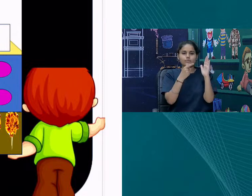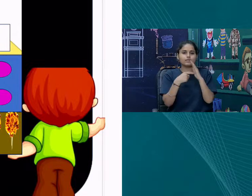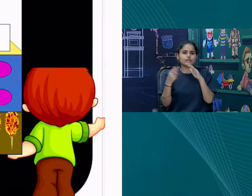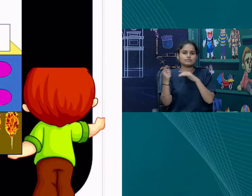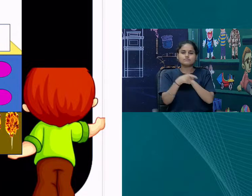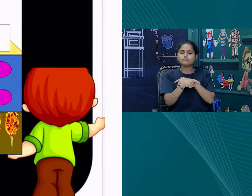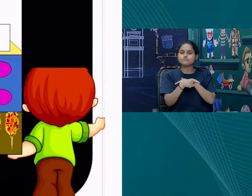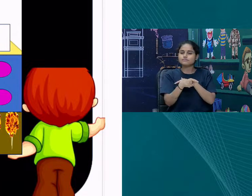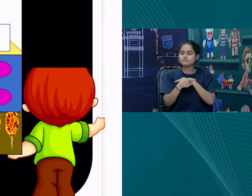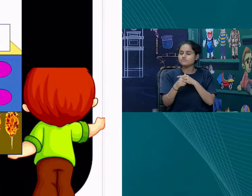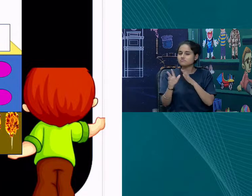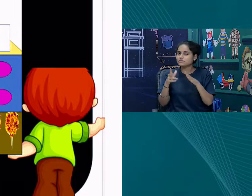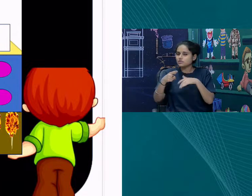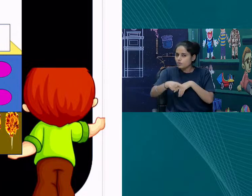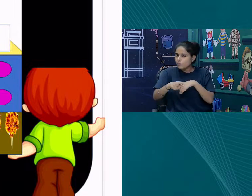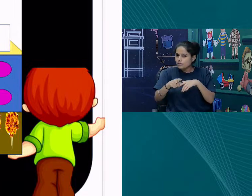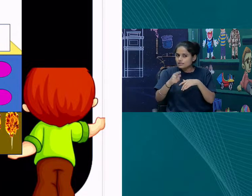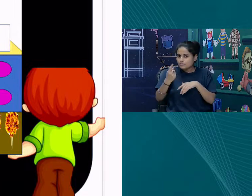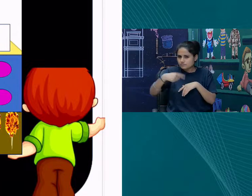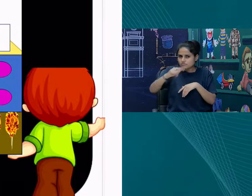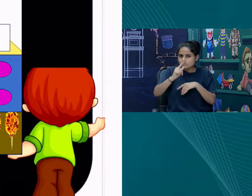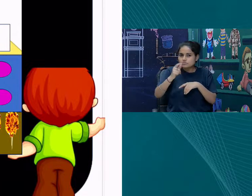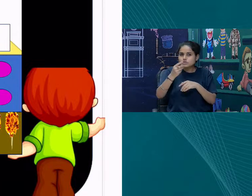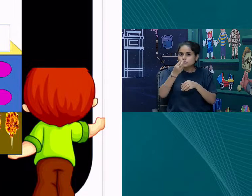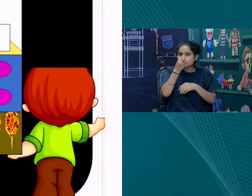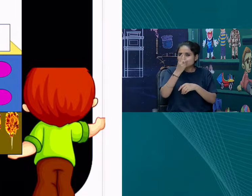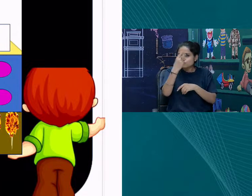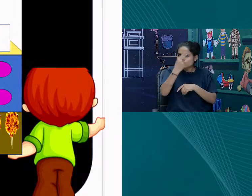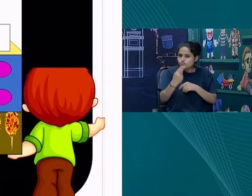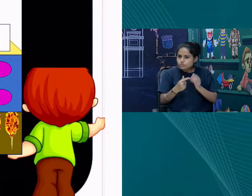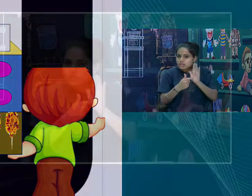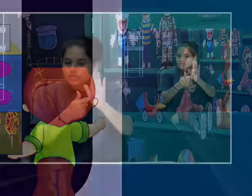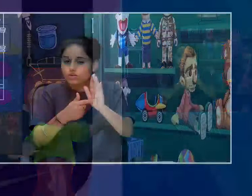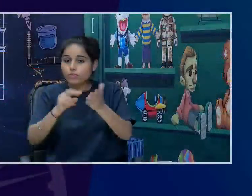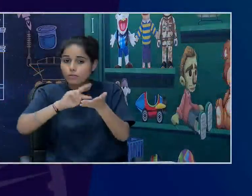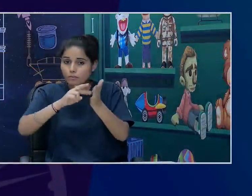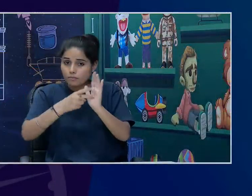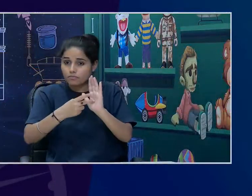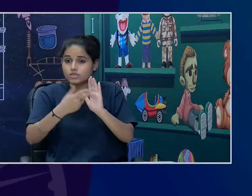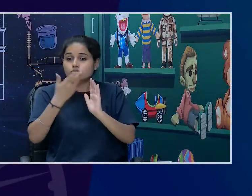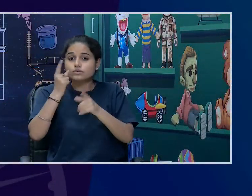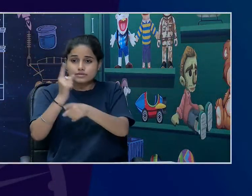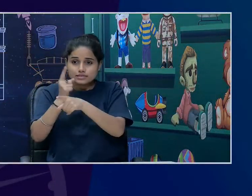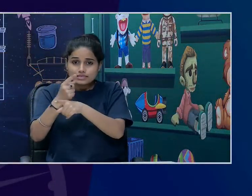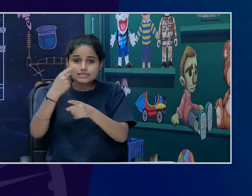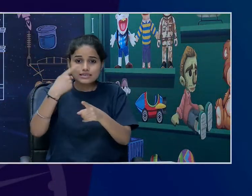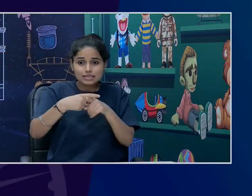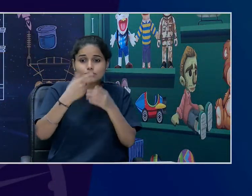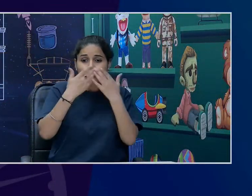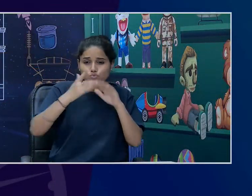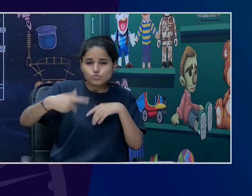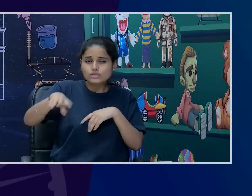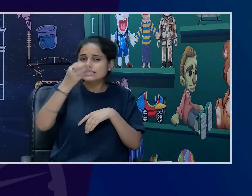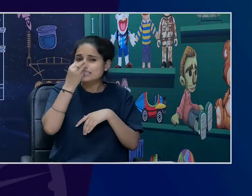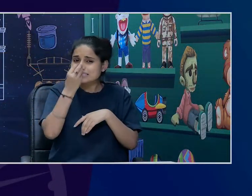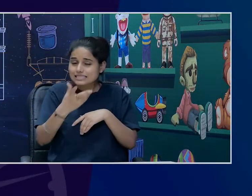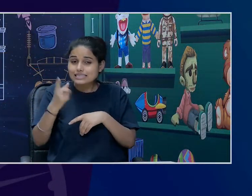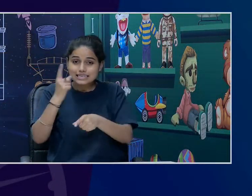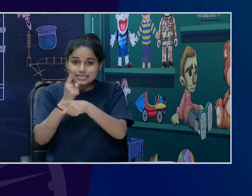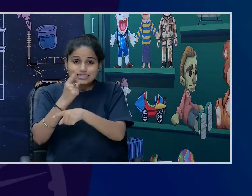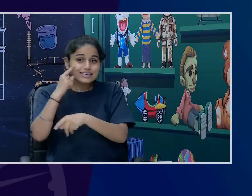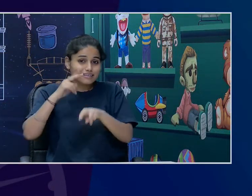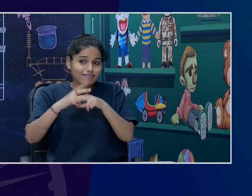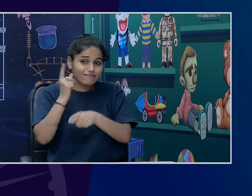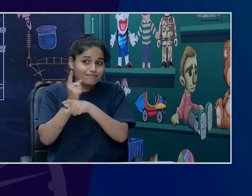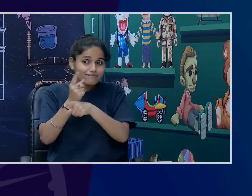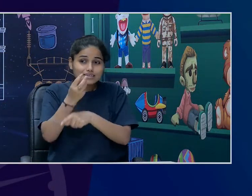of this animation, it becomes easy for the teachers, educators to explain the concept more easily into the classroom.